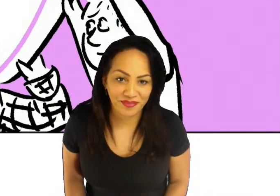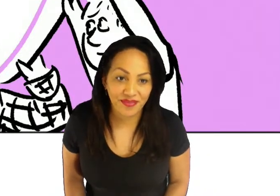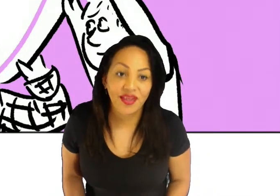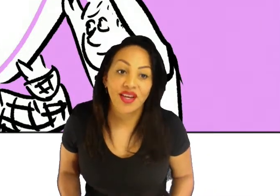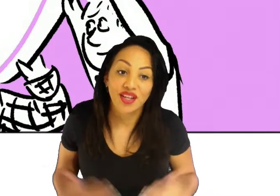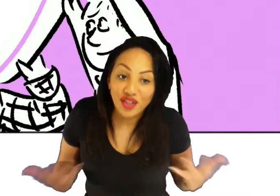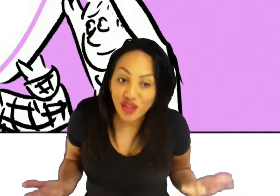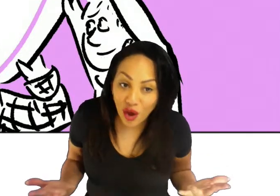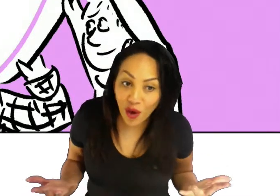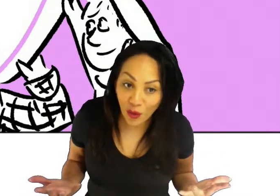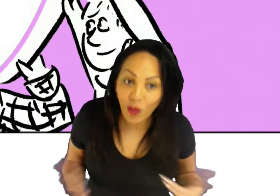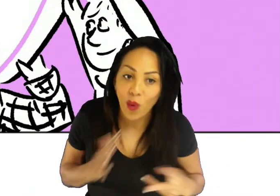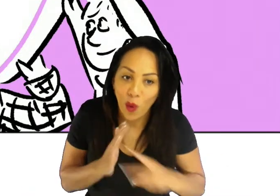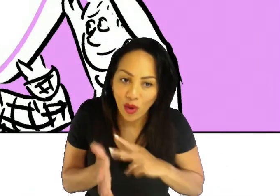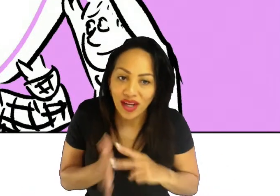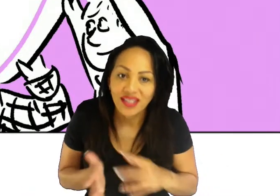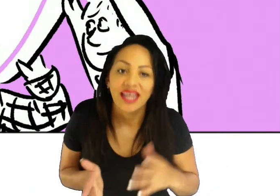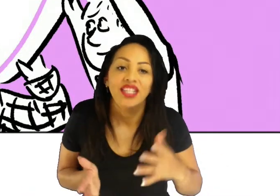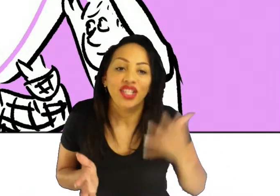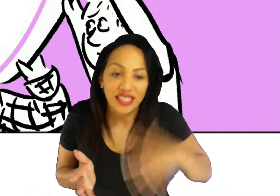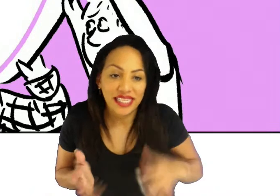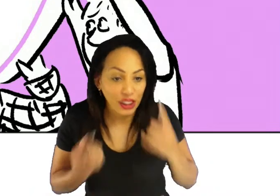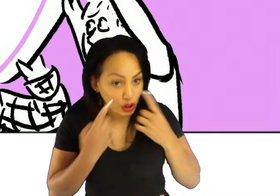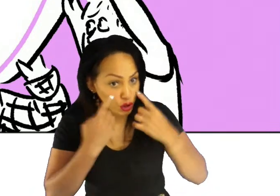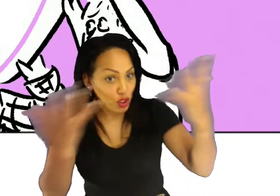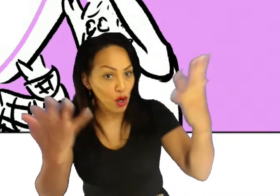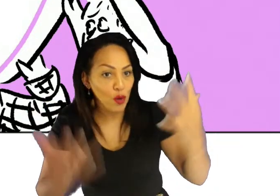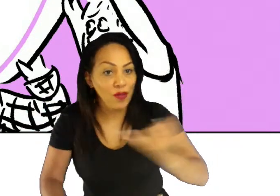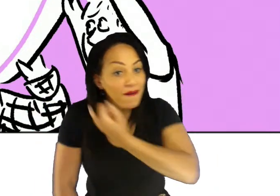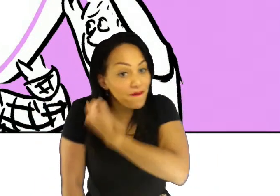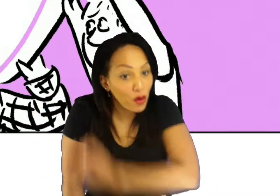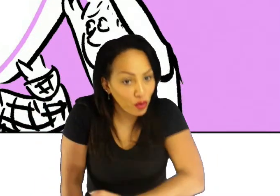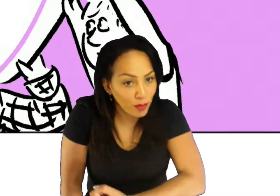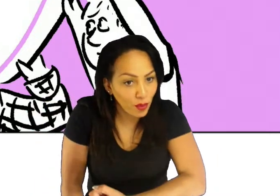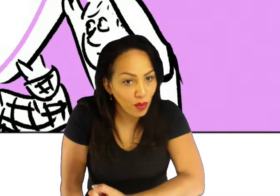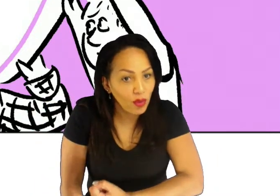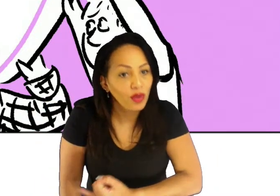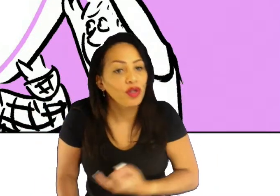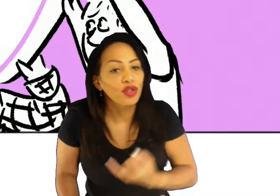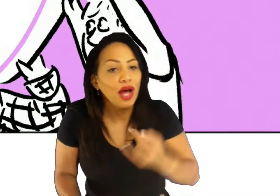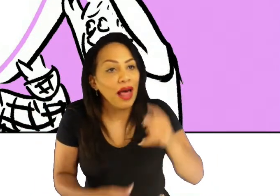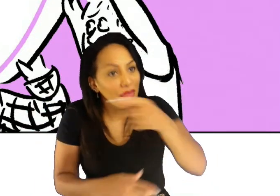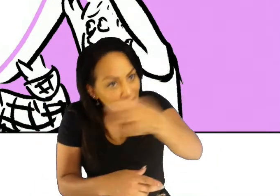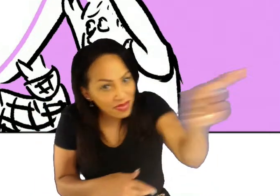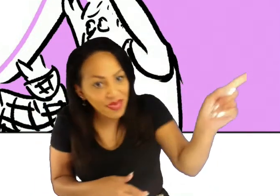hear people talk about in the same way as those two is the power of permission.